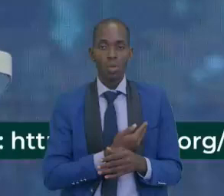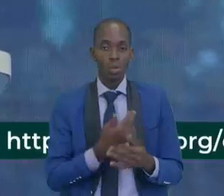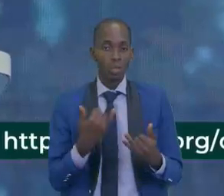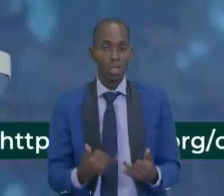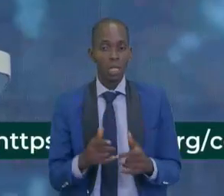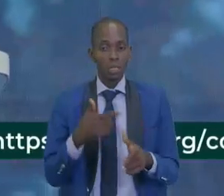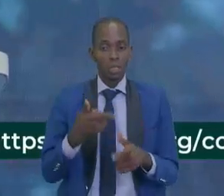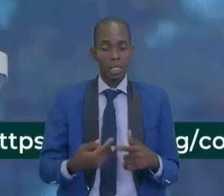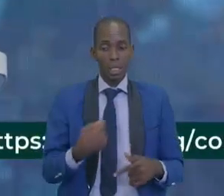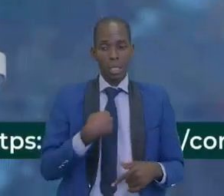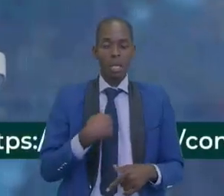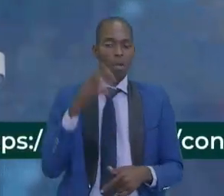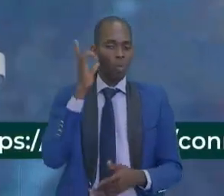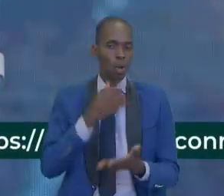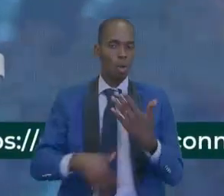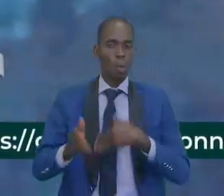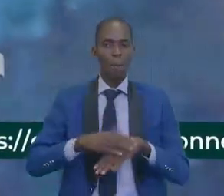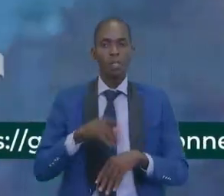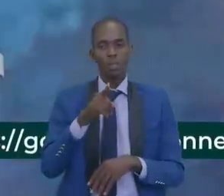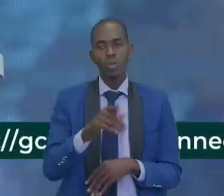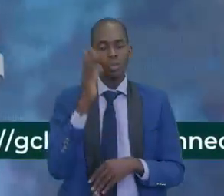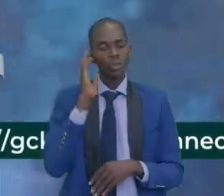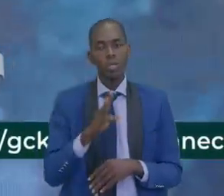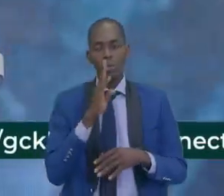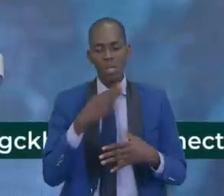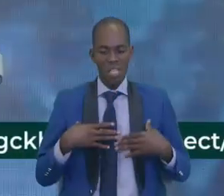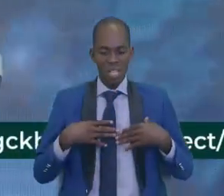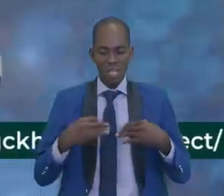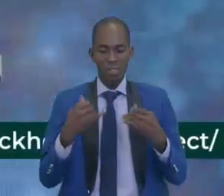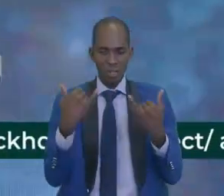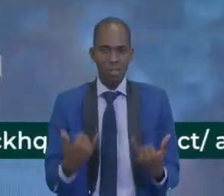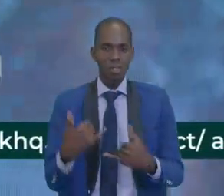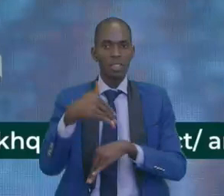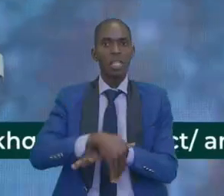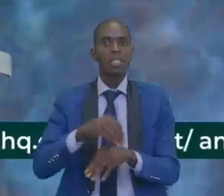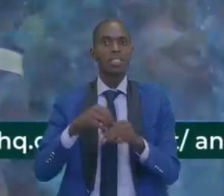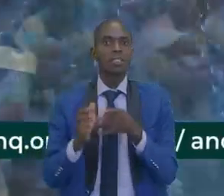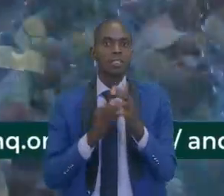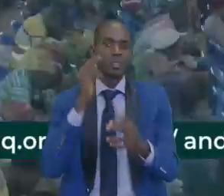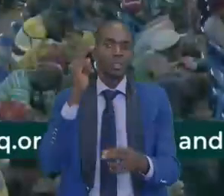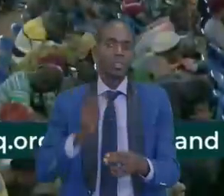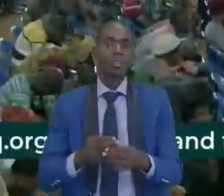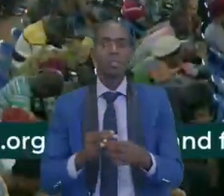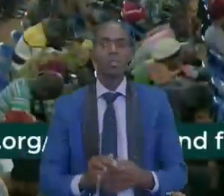come back. You'll be healed tonight in Jesus' name.